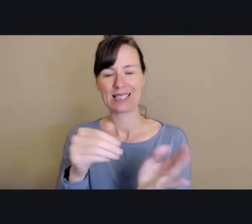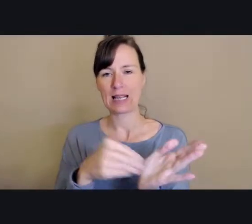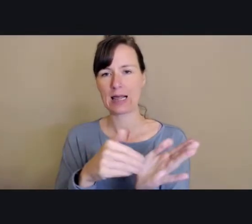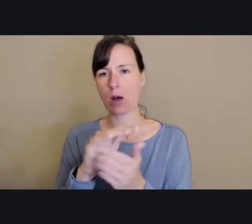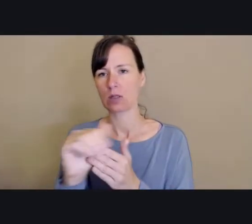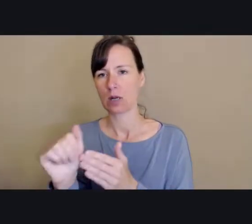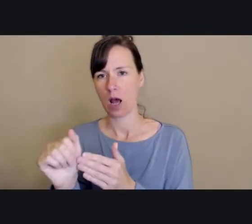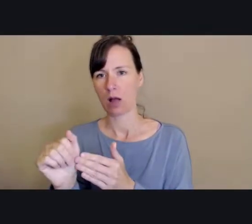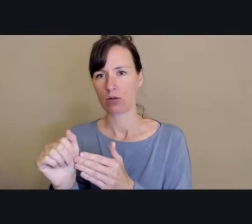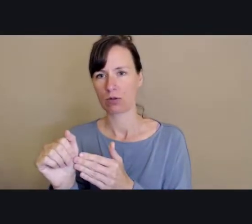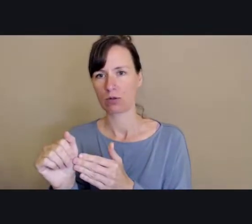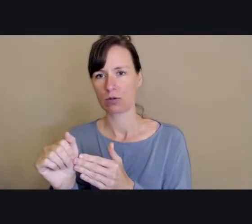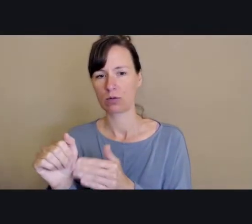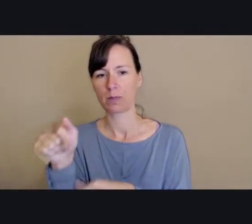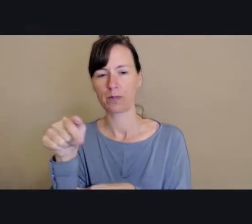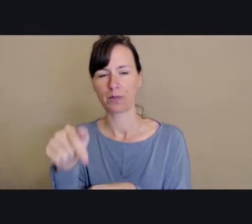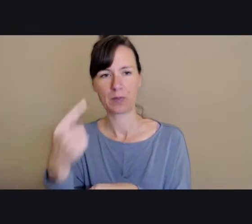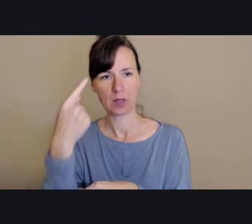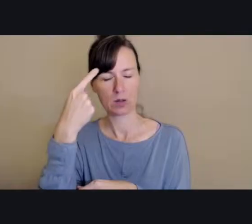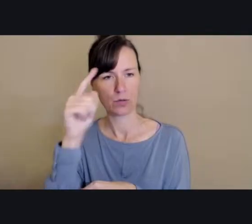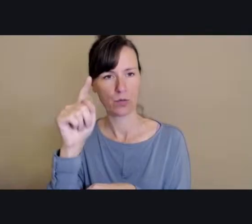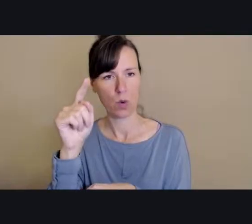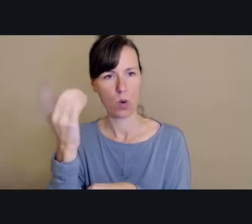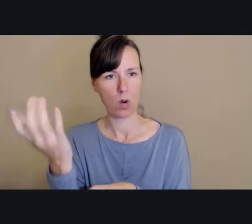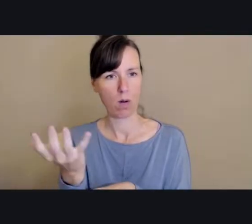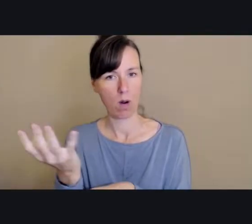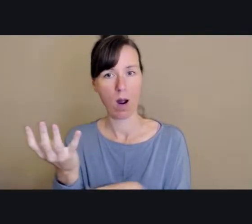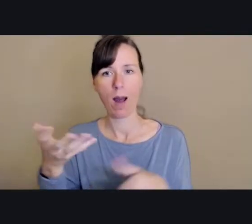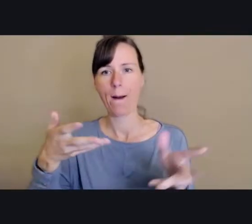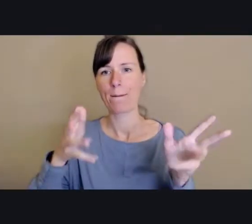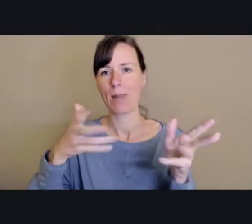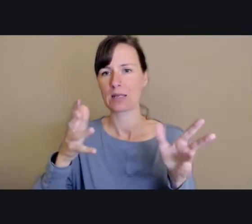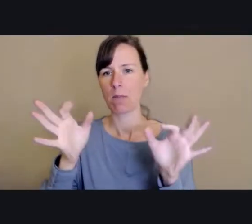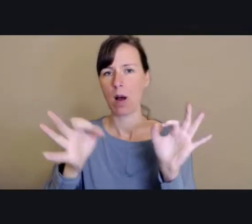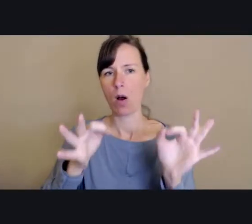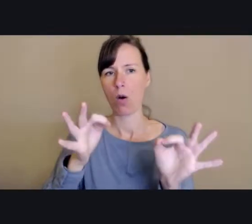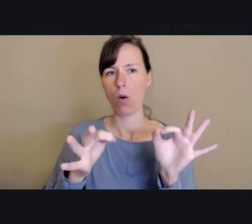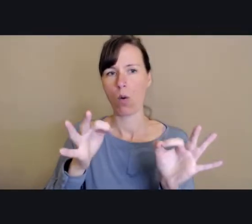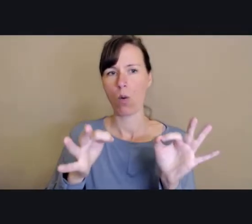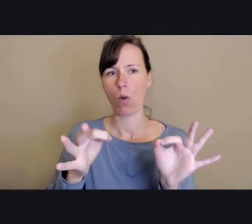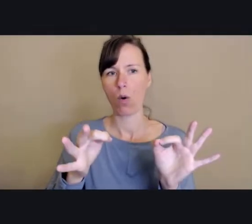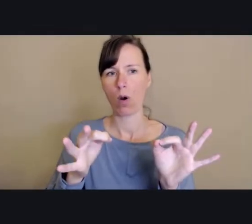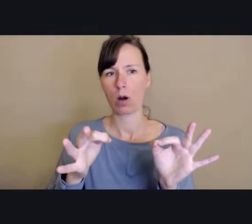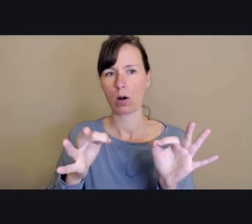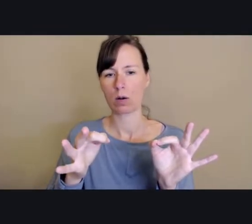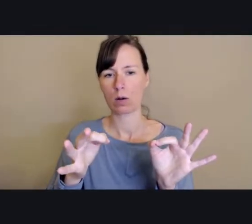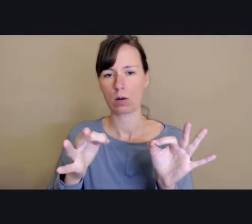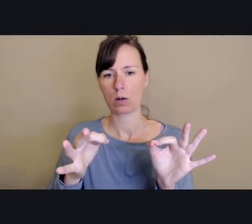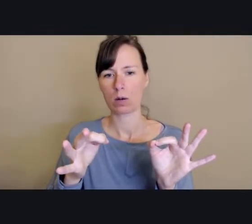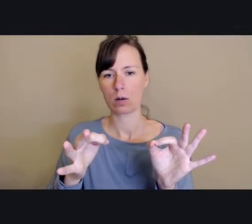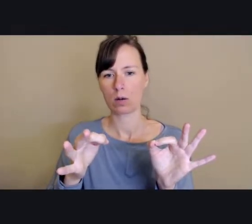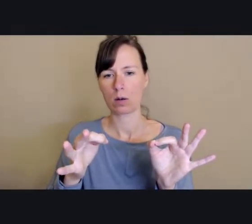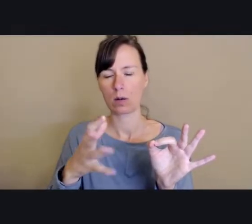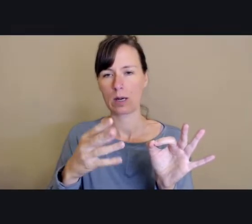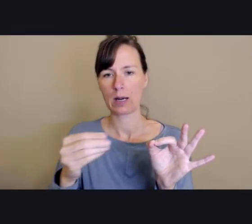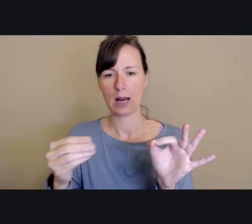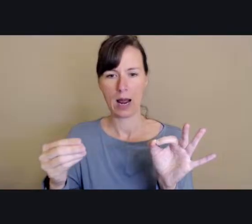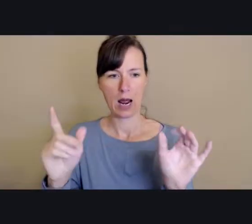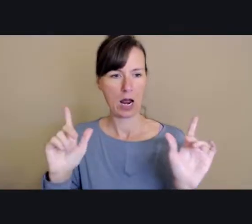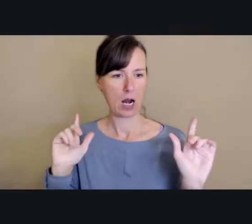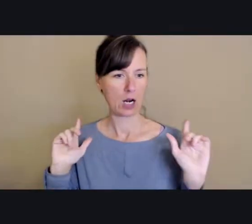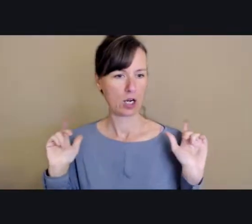$160,000. This is for the basketball court and the gym